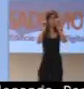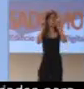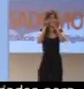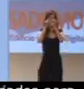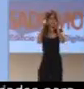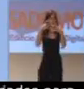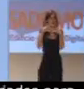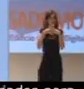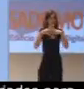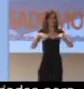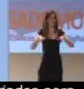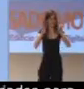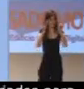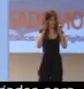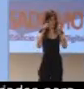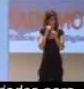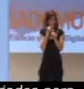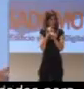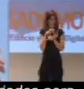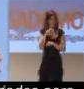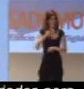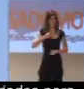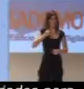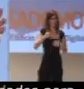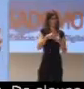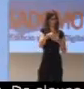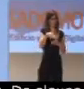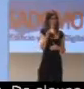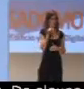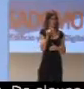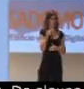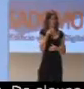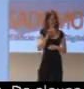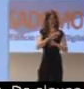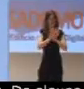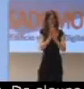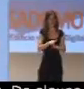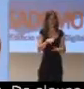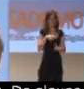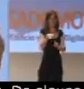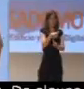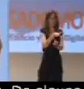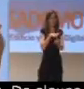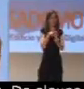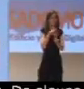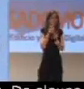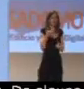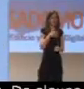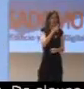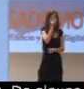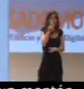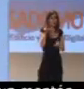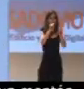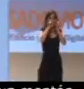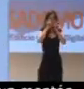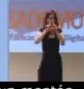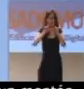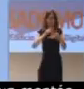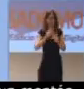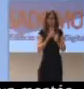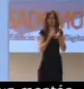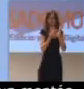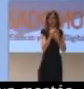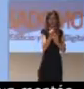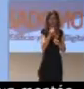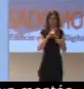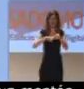becoming more and more available. So we need to create an ecosystem where many different